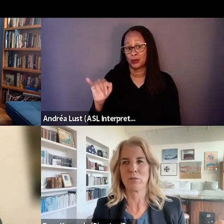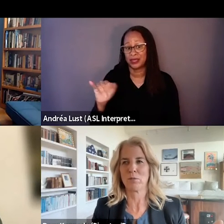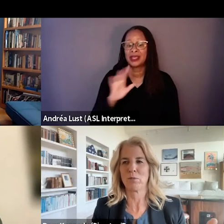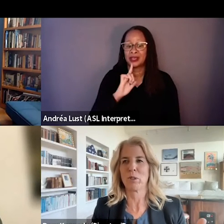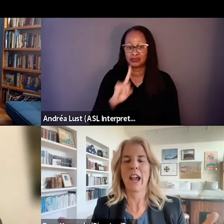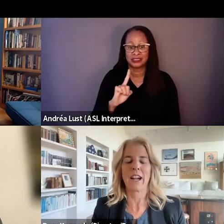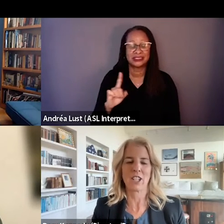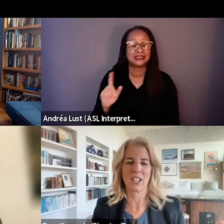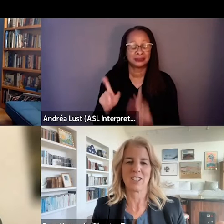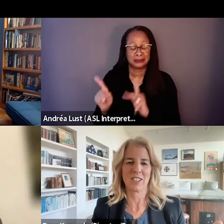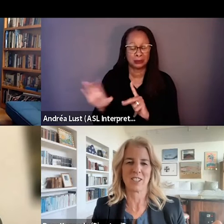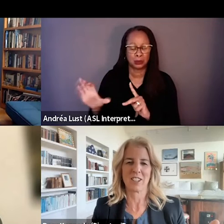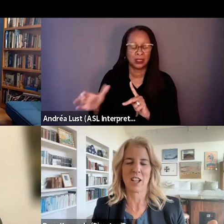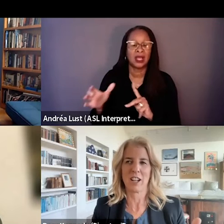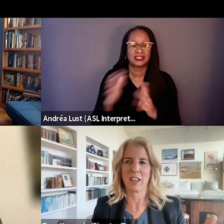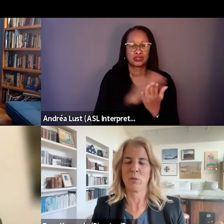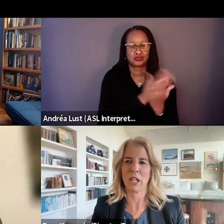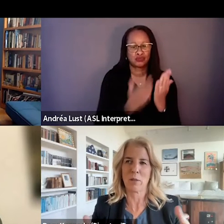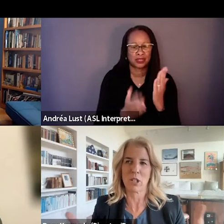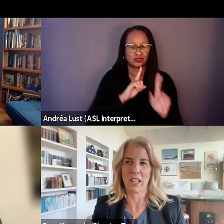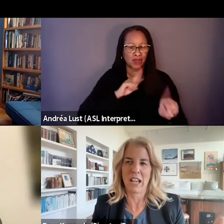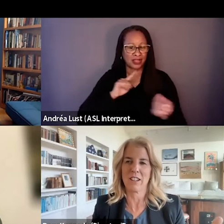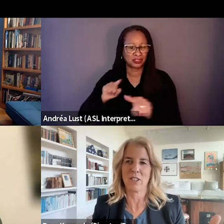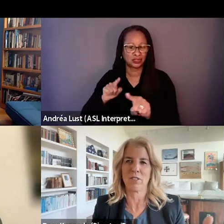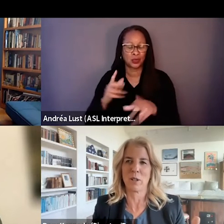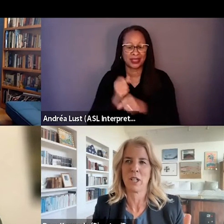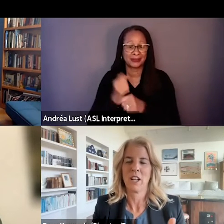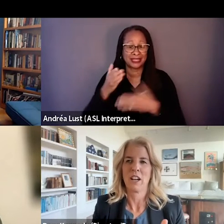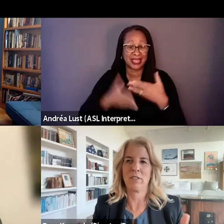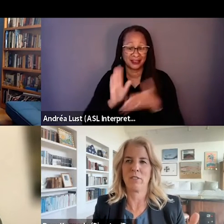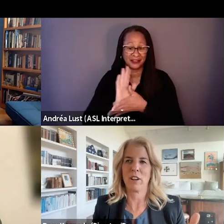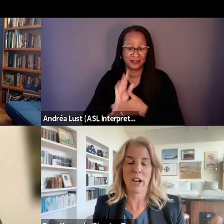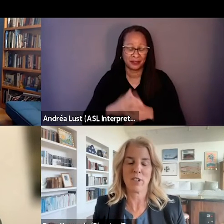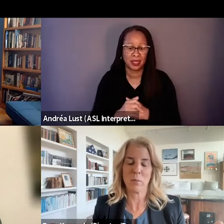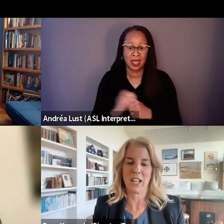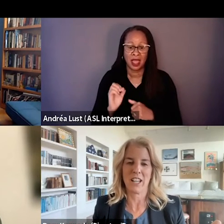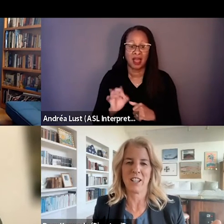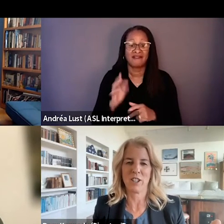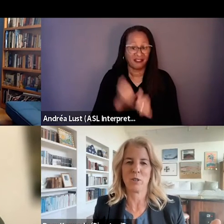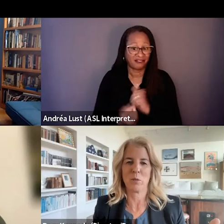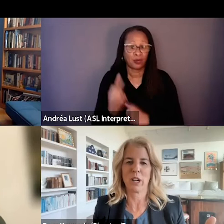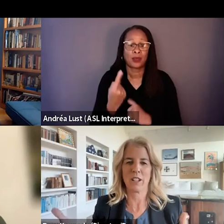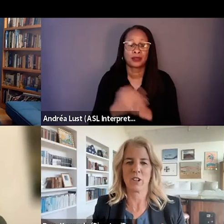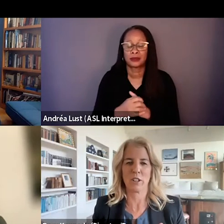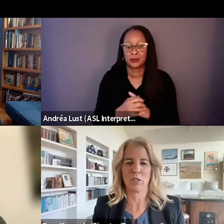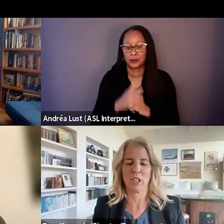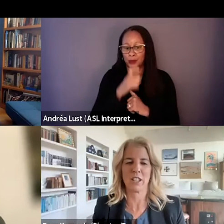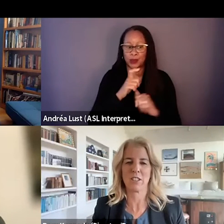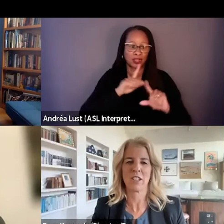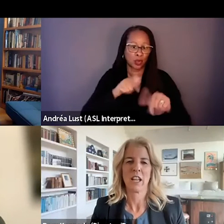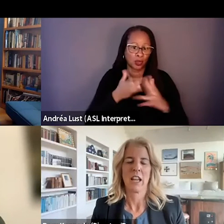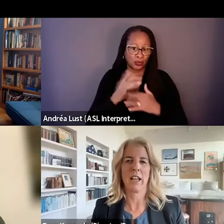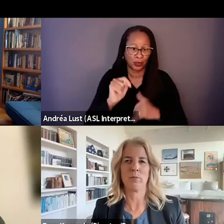of reactions that I think we capture at the end of the film of everybody who had gone